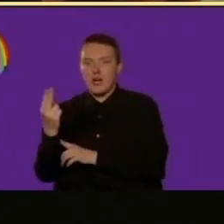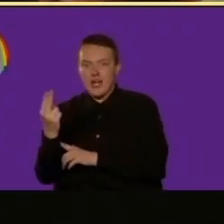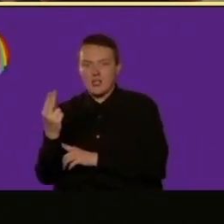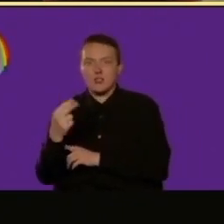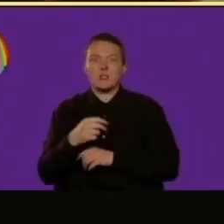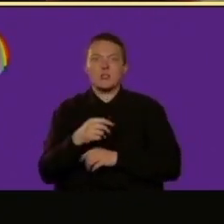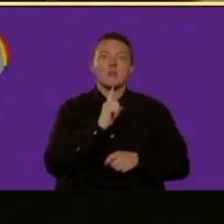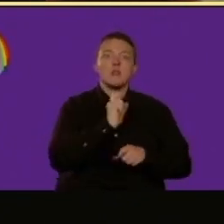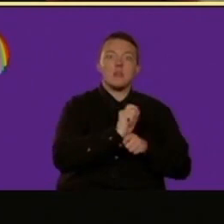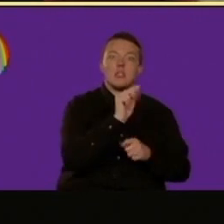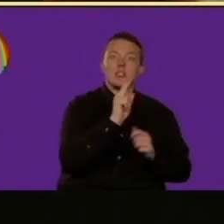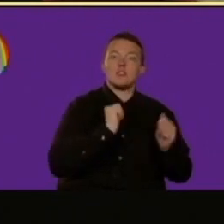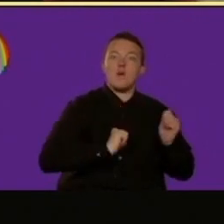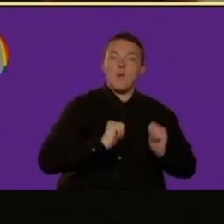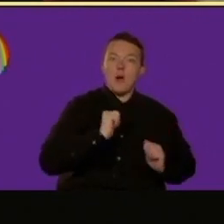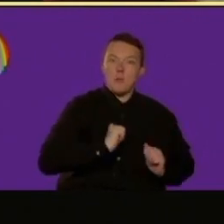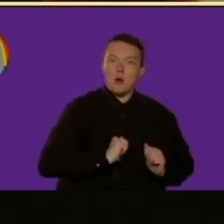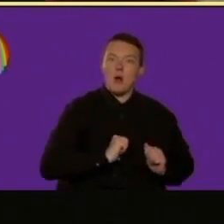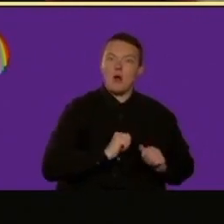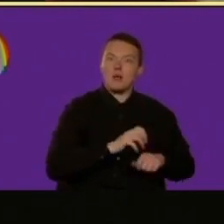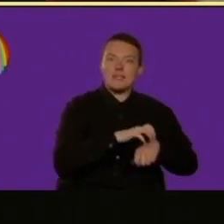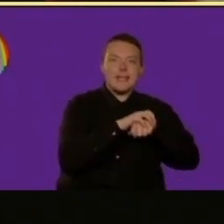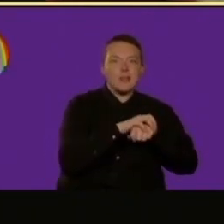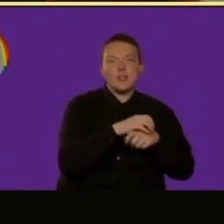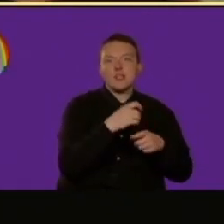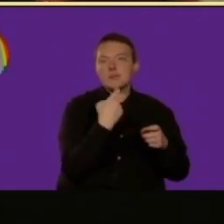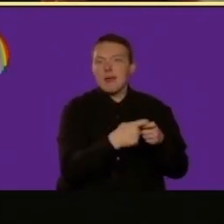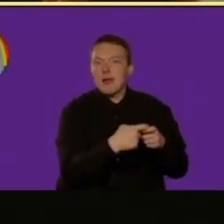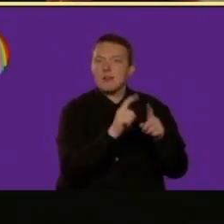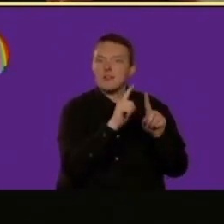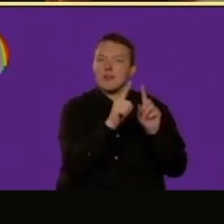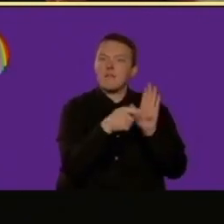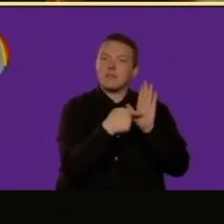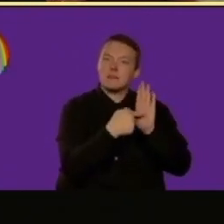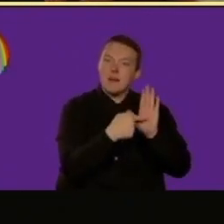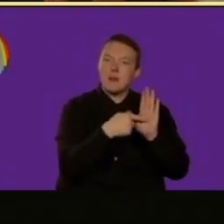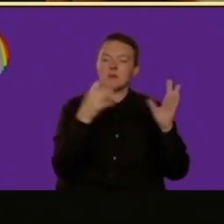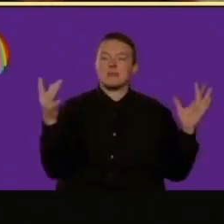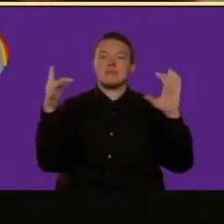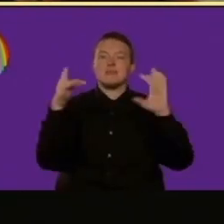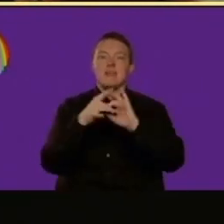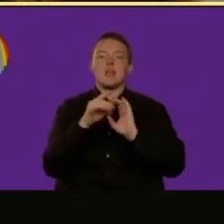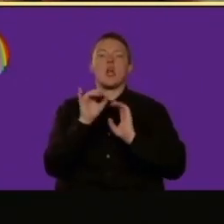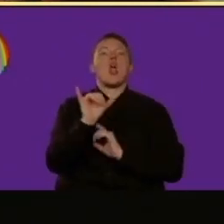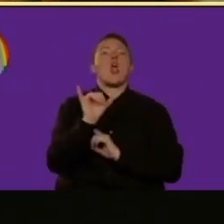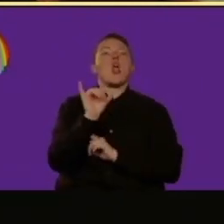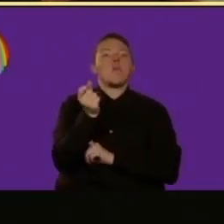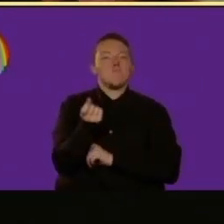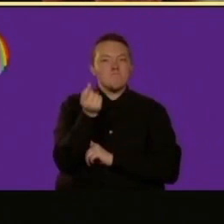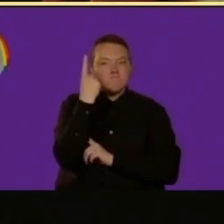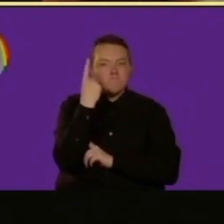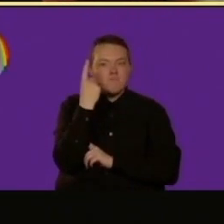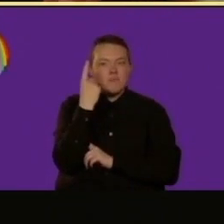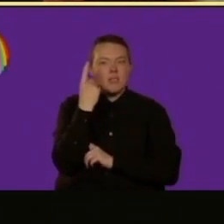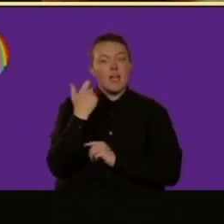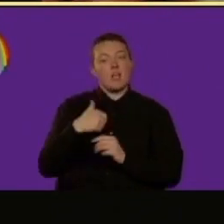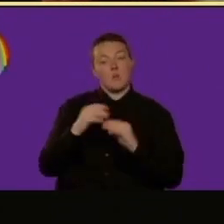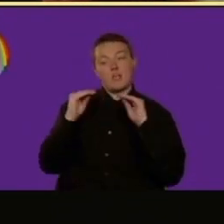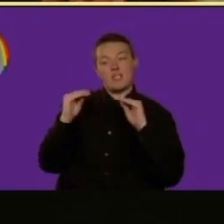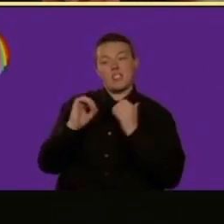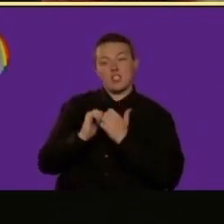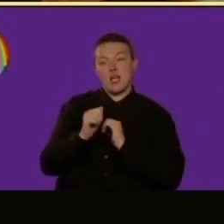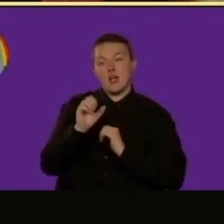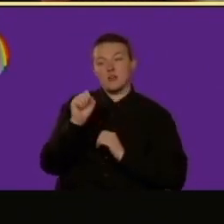students remixed the soap opera and others to express themselves on